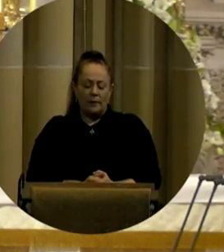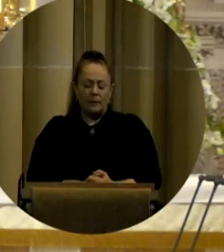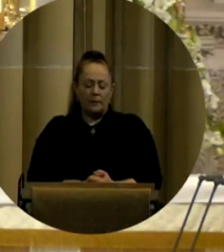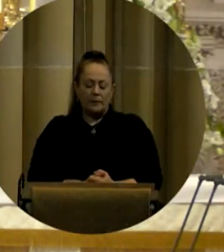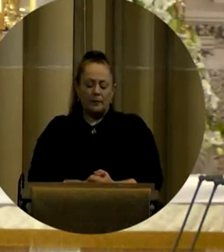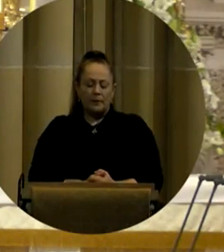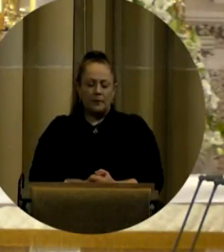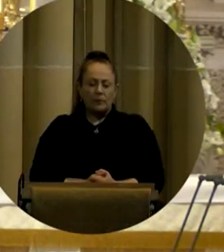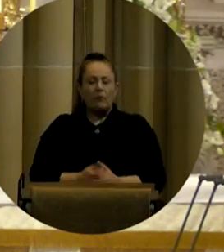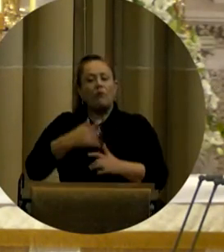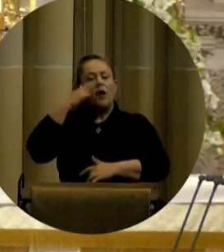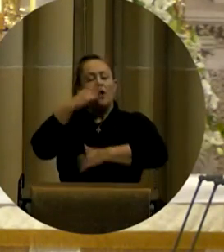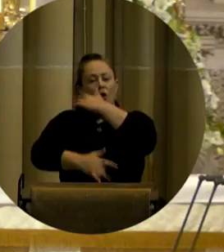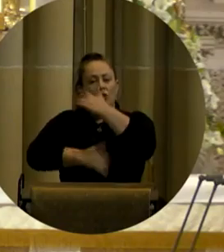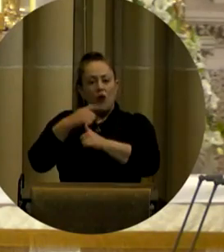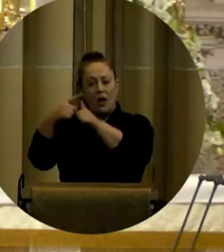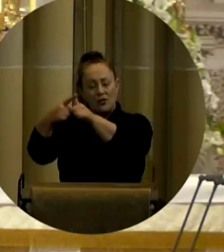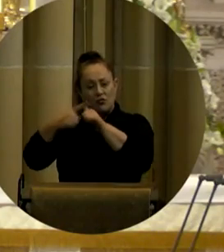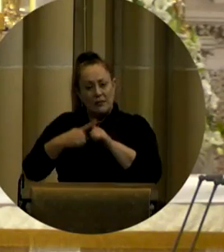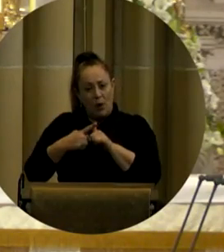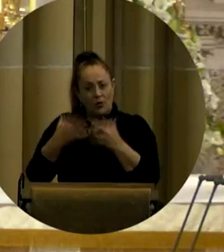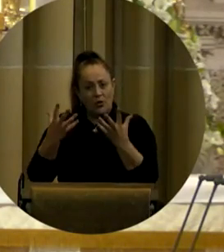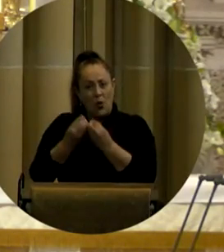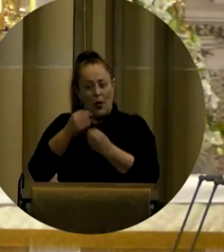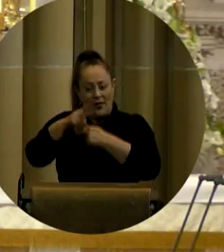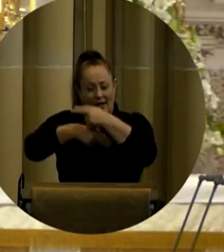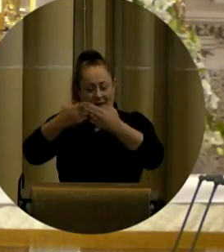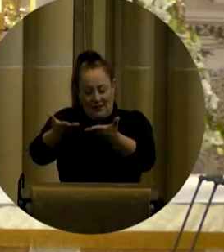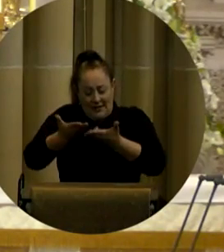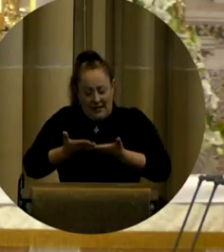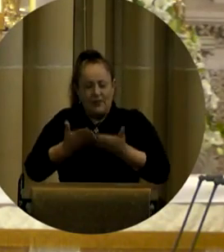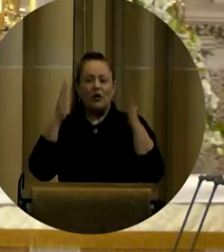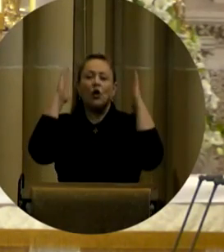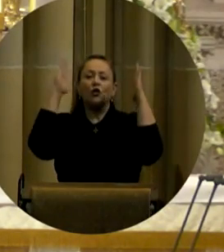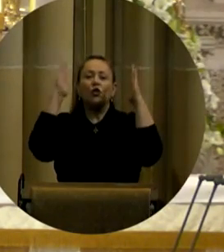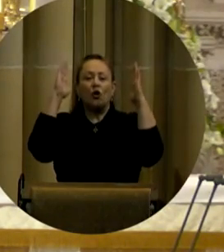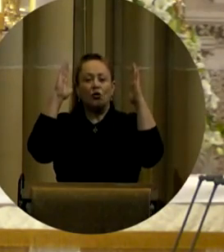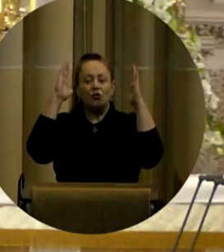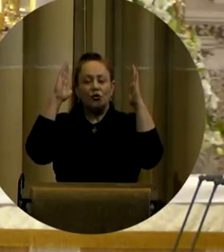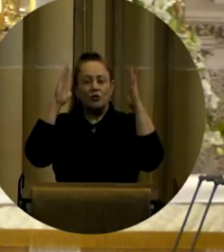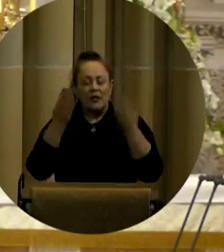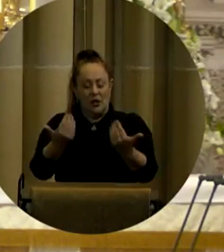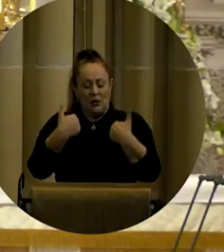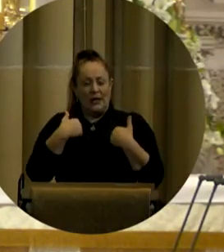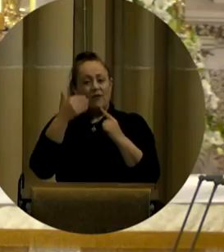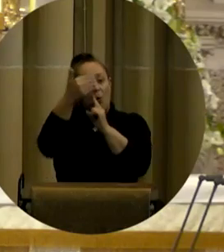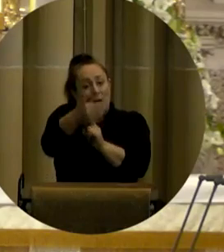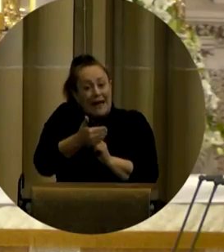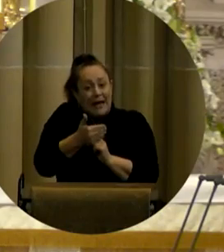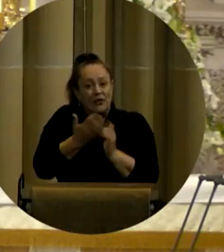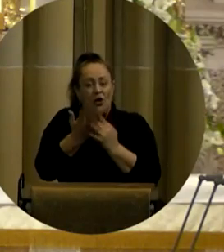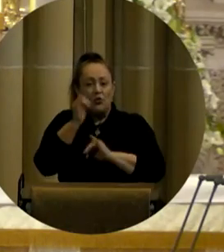Christ responds with the gift of his church to protect us in danger